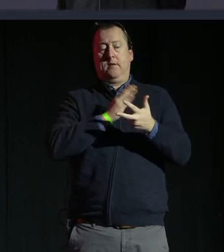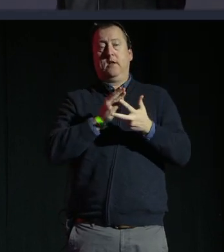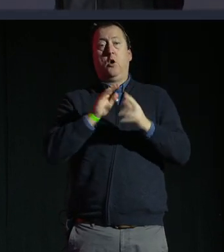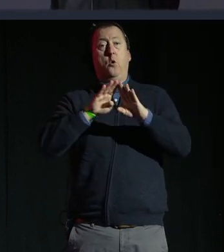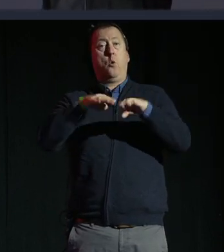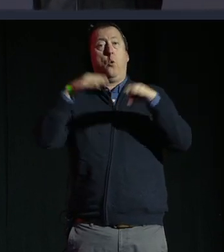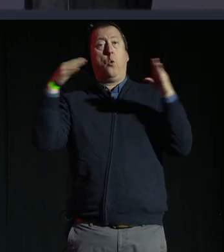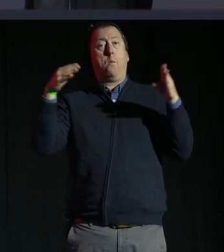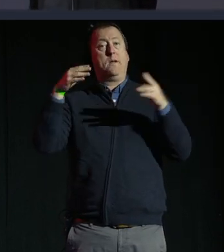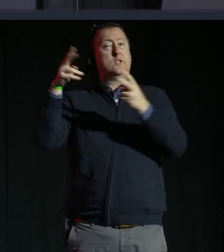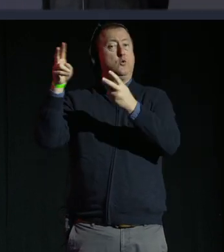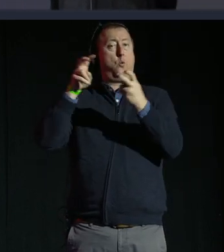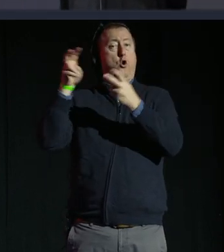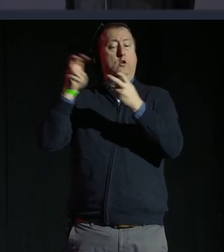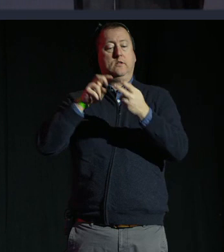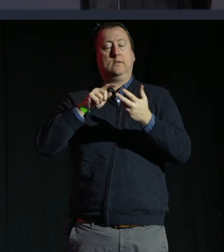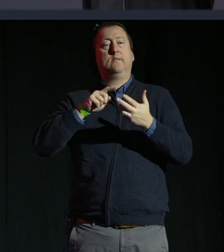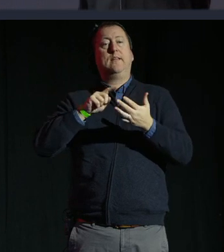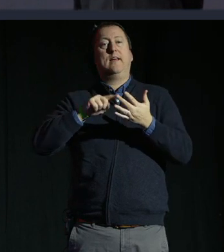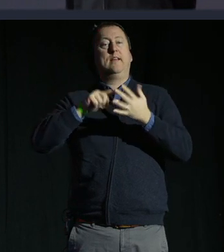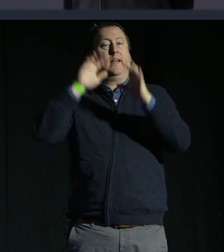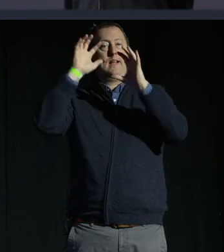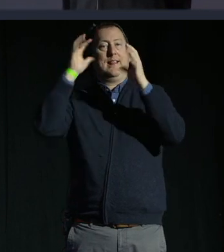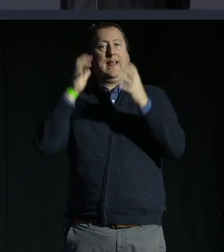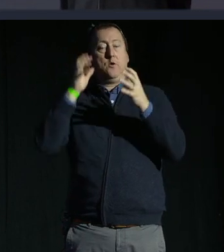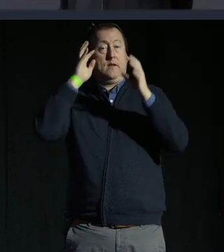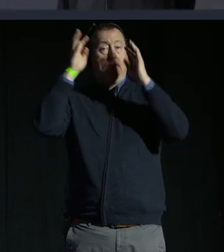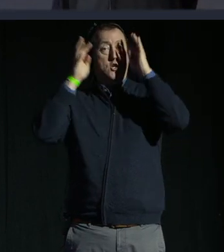source, and cloud innovation.